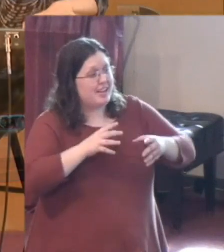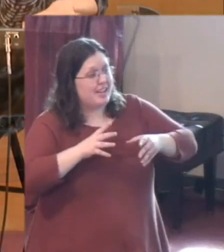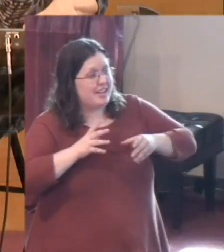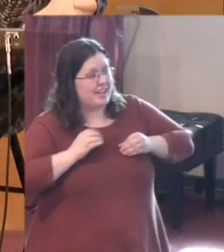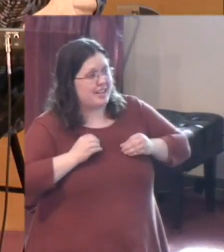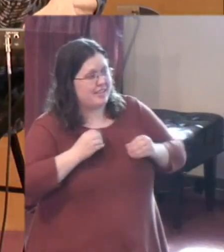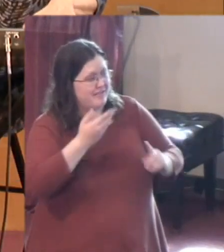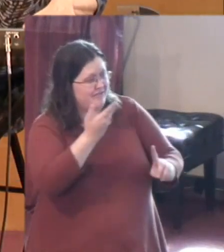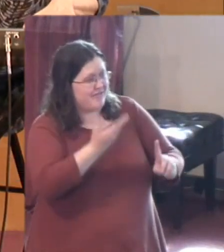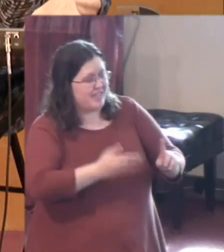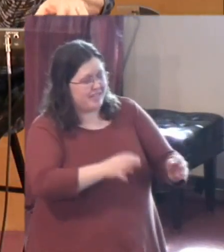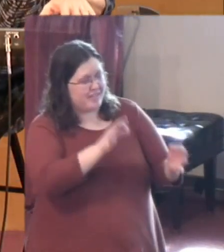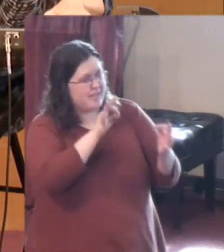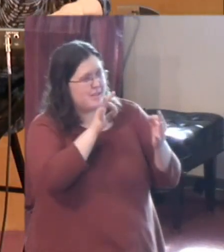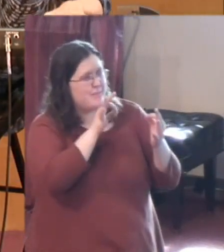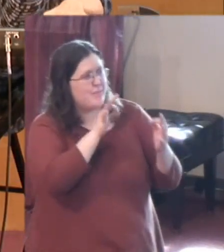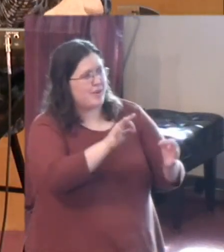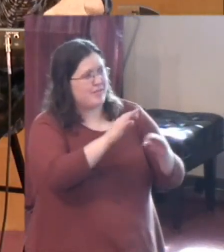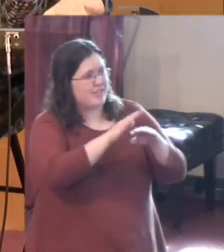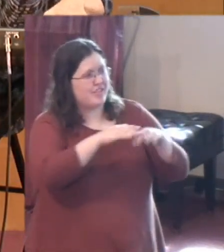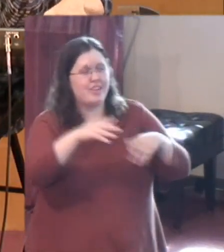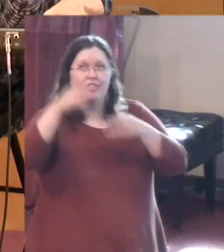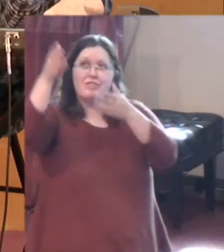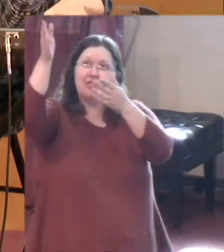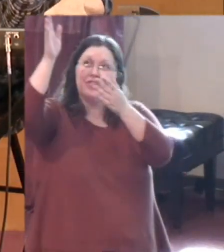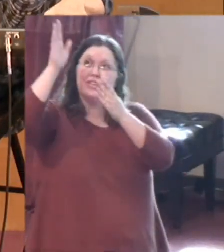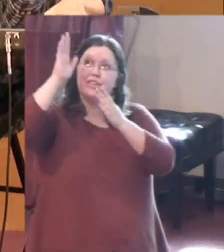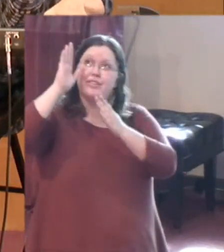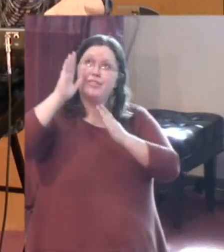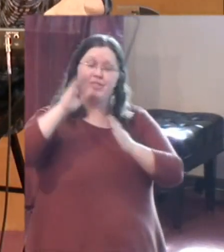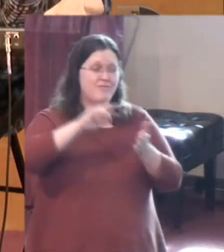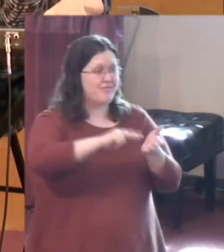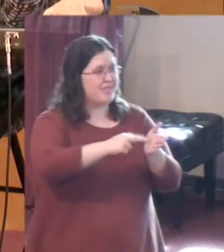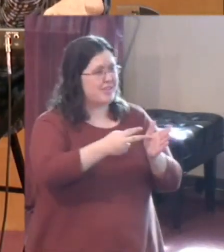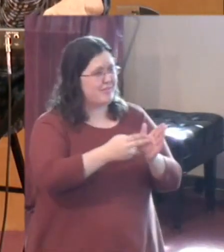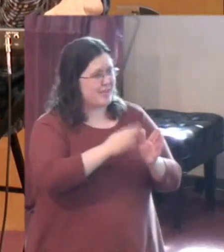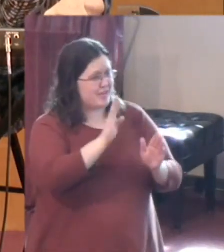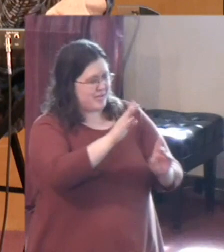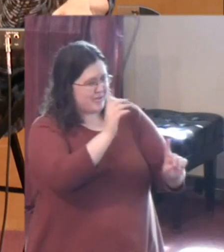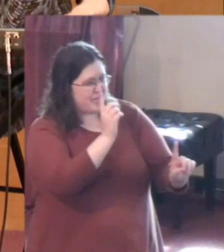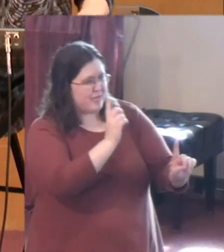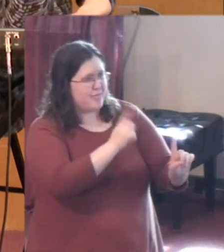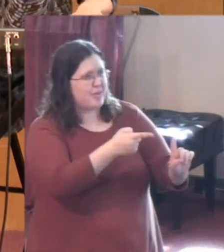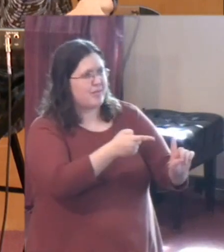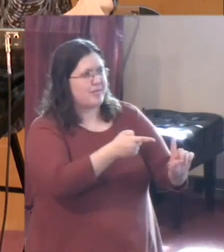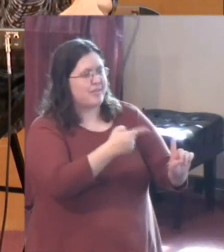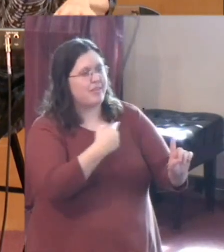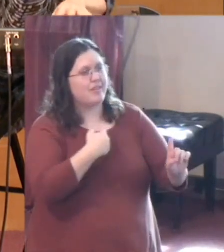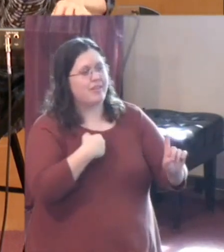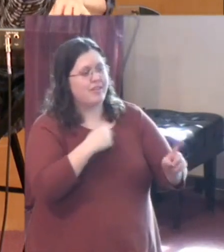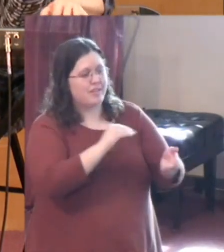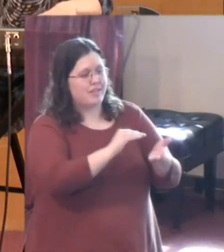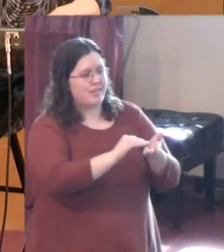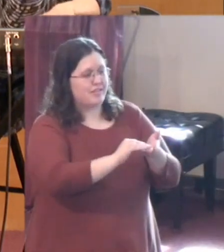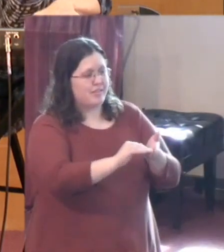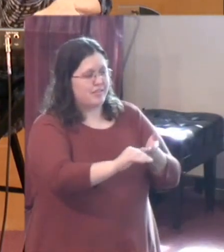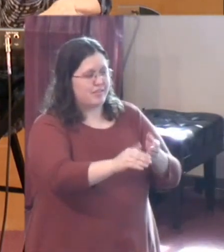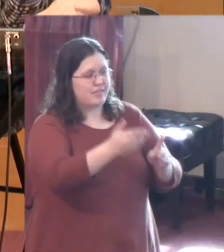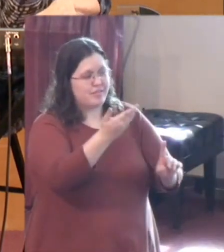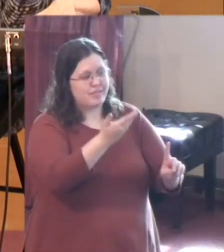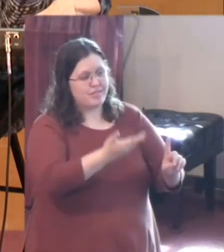as that perfect child of God you're meant to be. I forgive